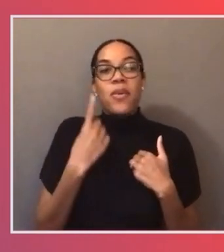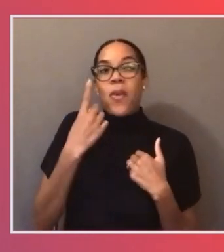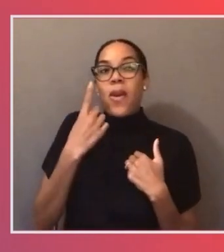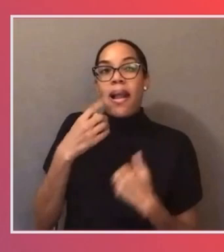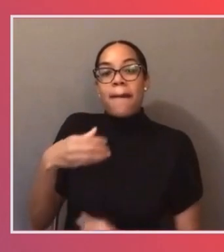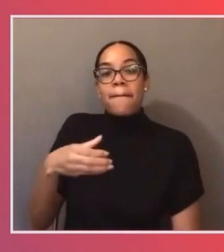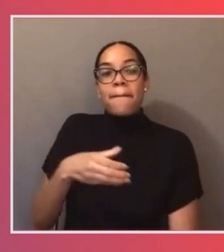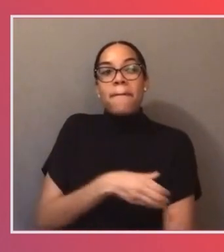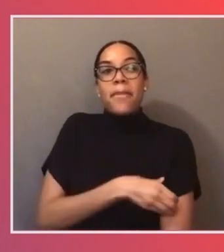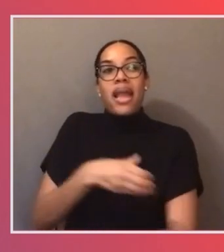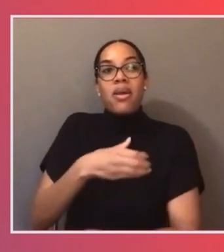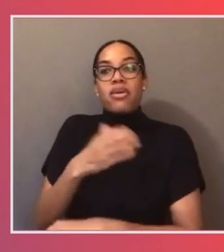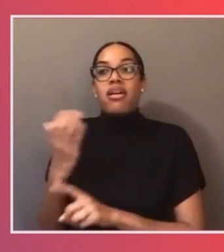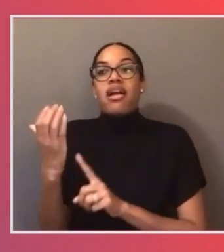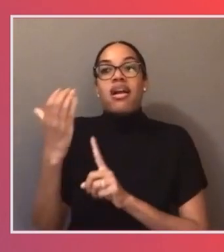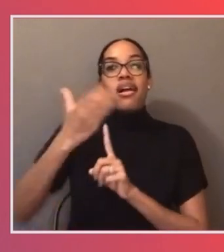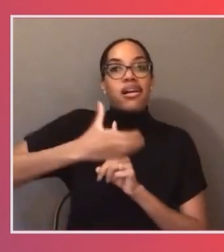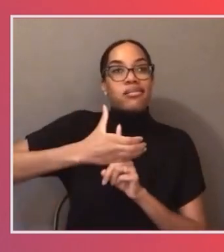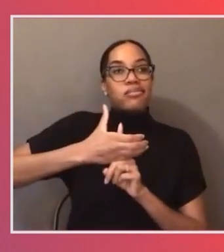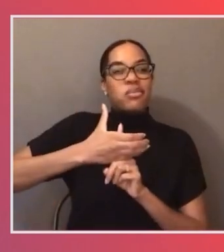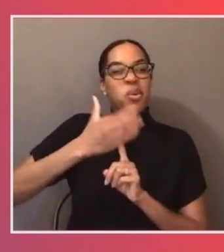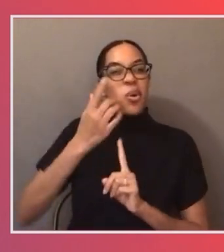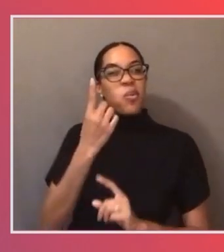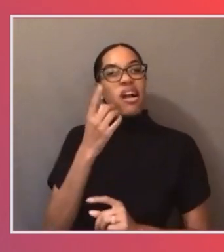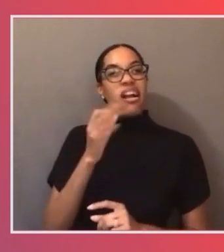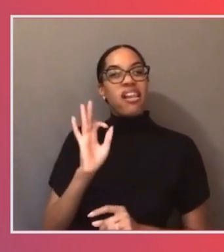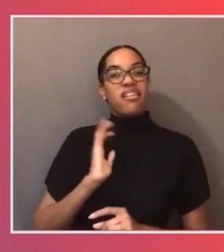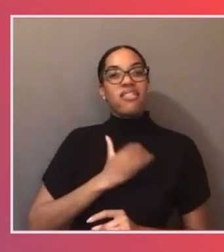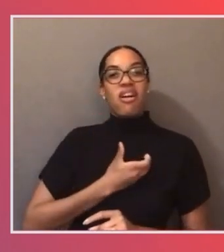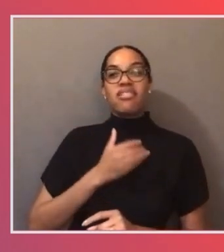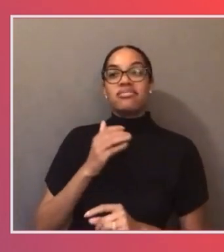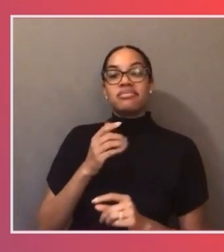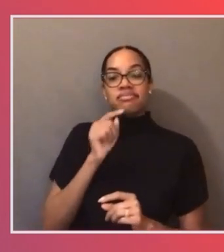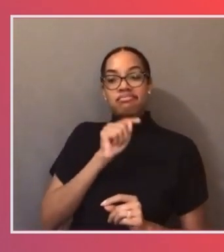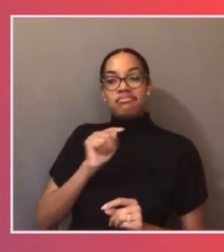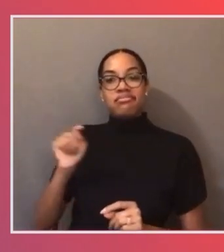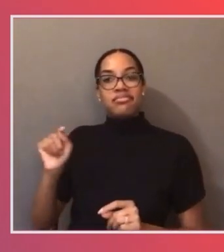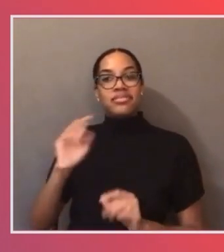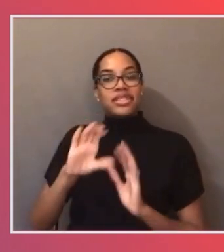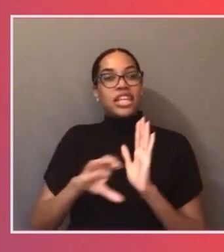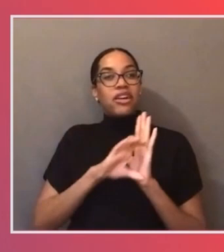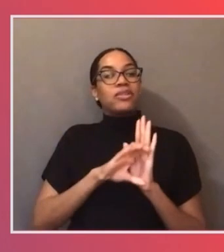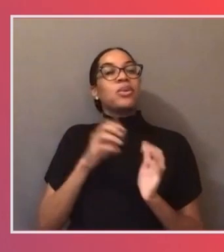characters possess, which one would you want and why?